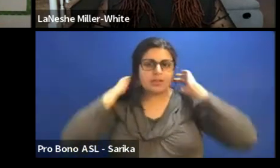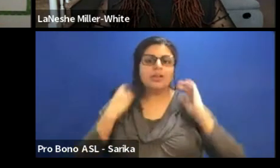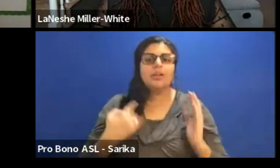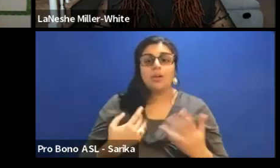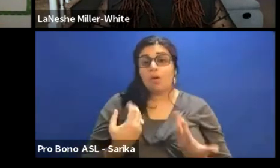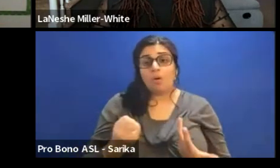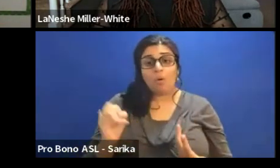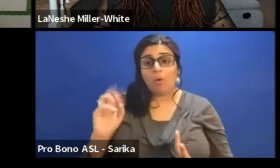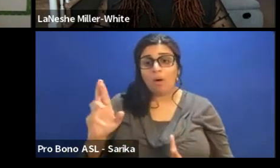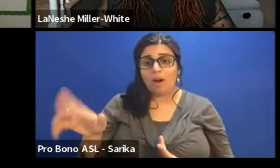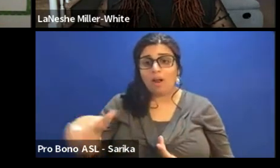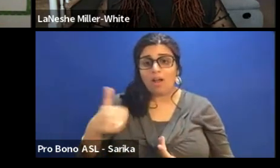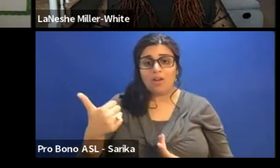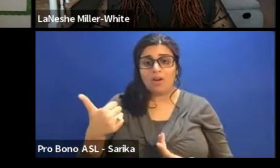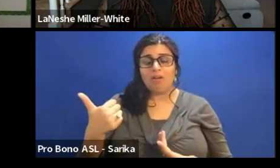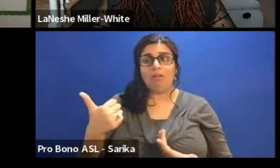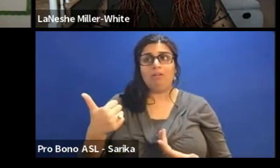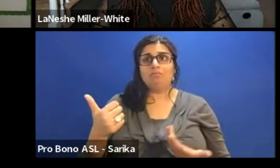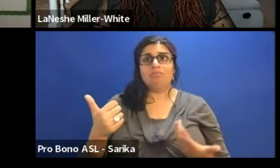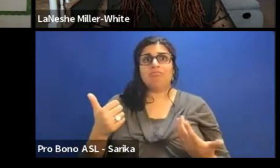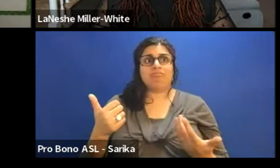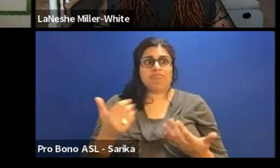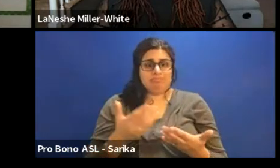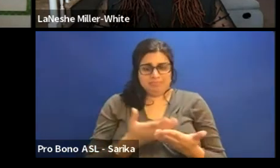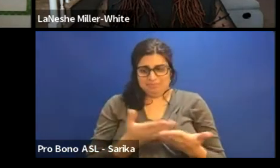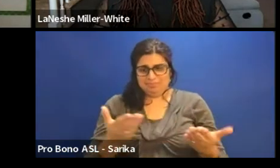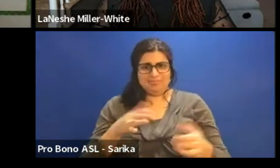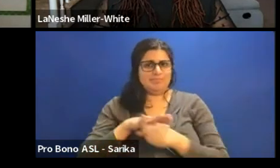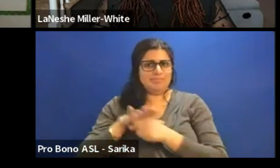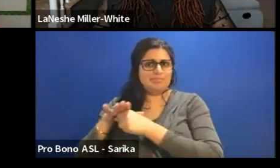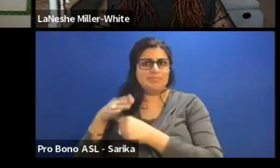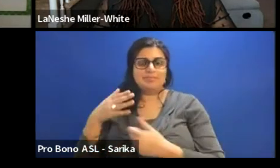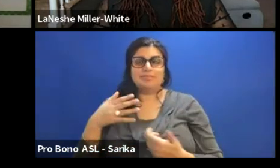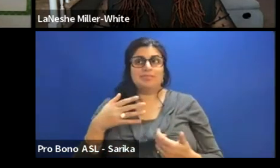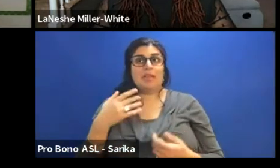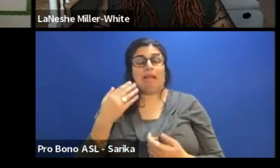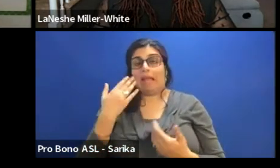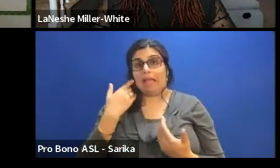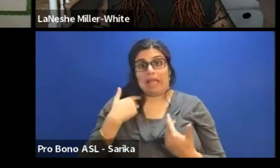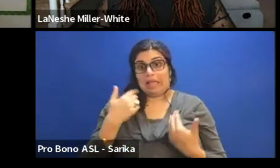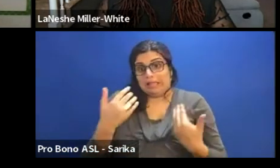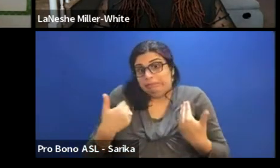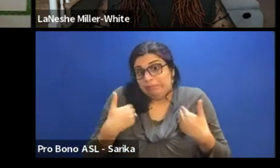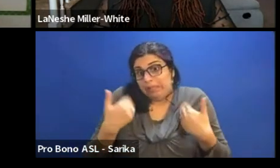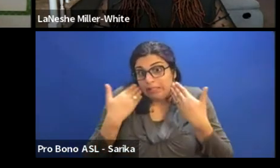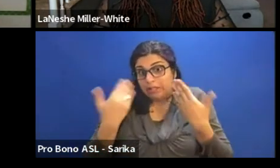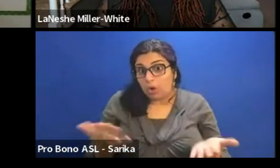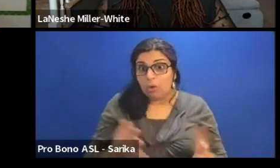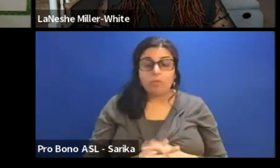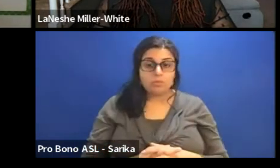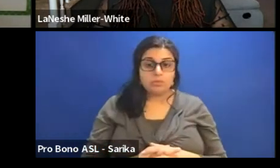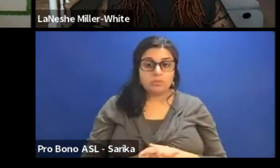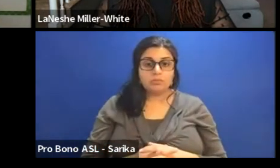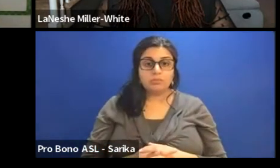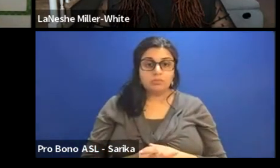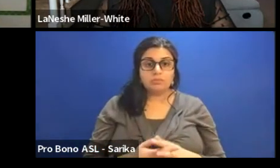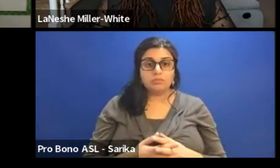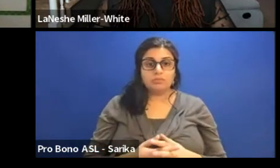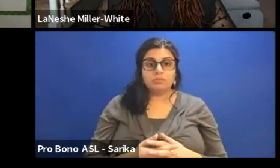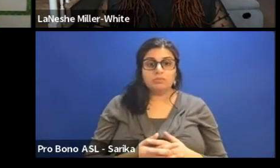or even other areas. It was just something that I didn't know. And I really am just so